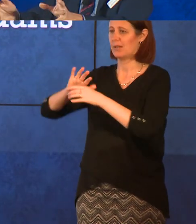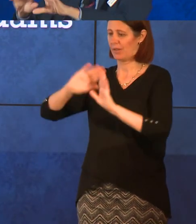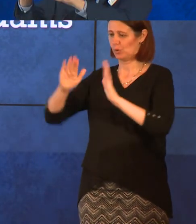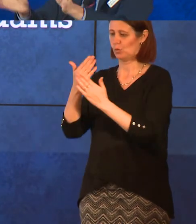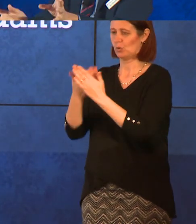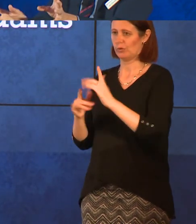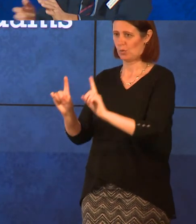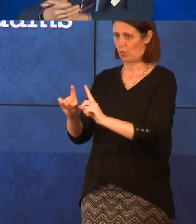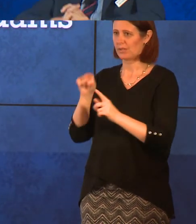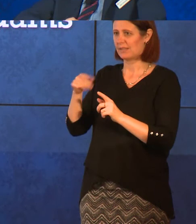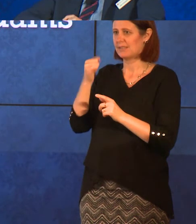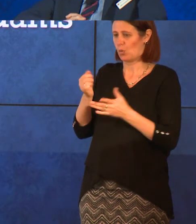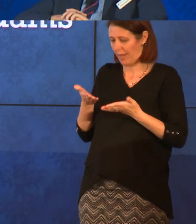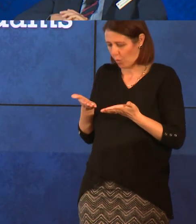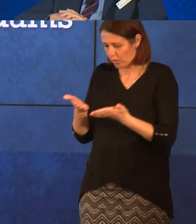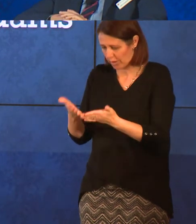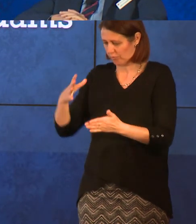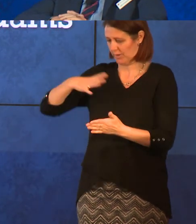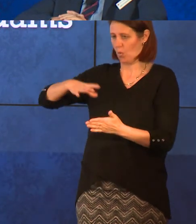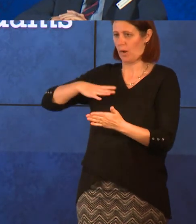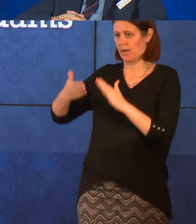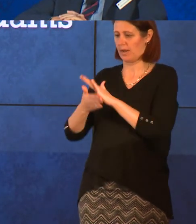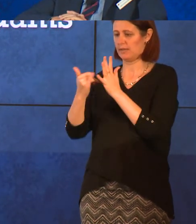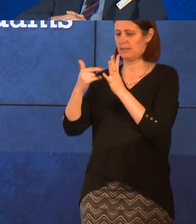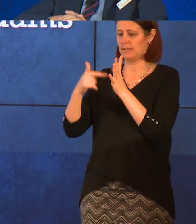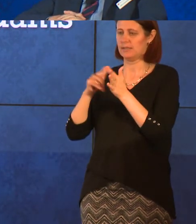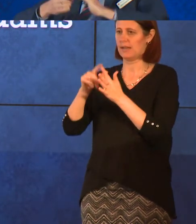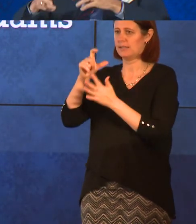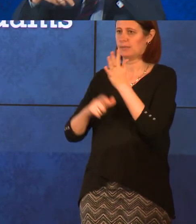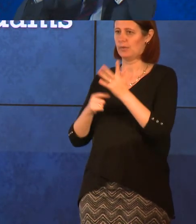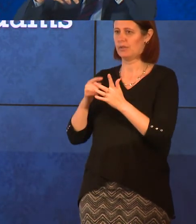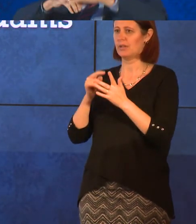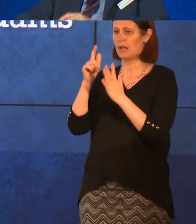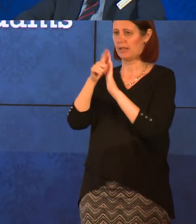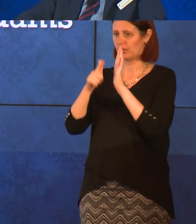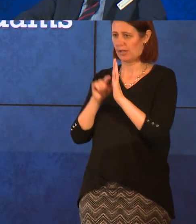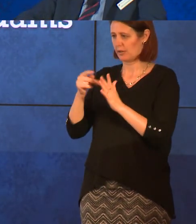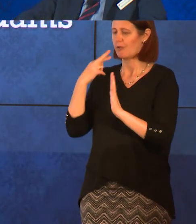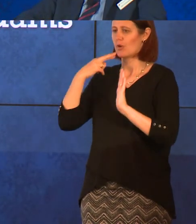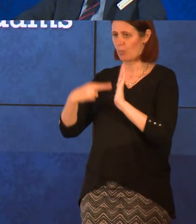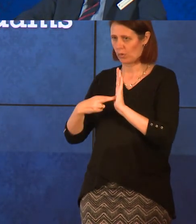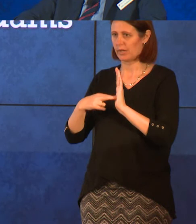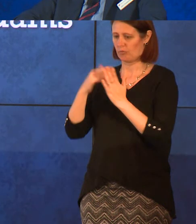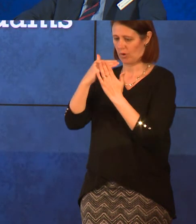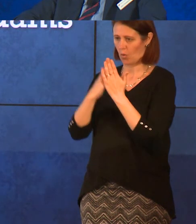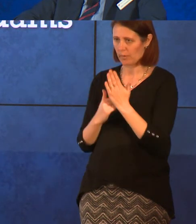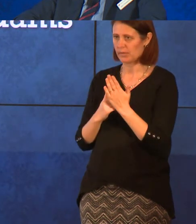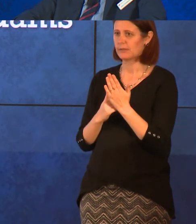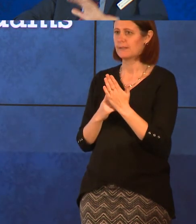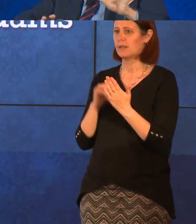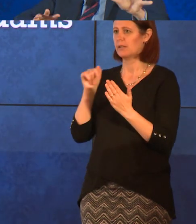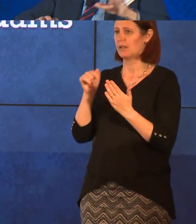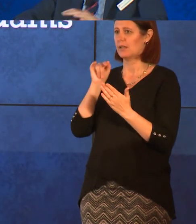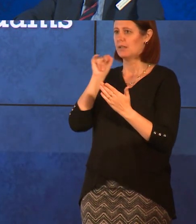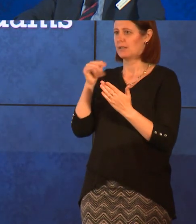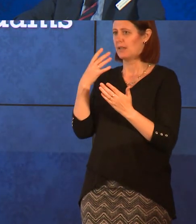there's still that authorising requirement under state disability legislation and a reporting requirement to the NDIS Quality and Safeguards Commission. It's